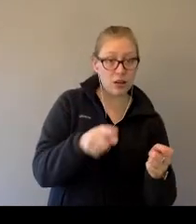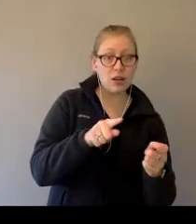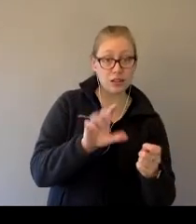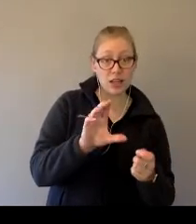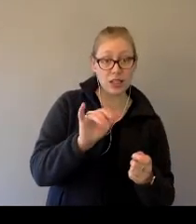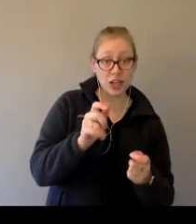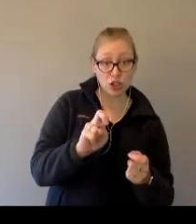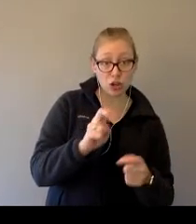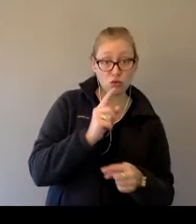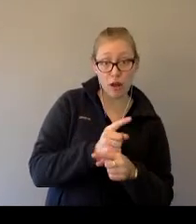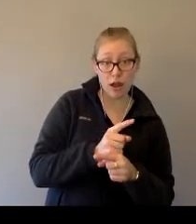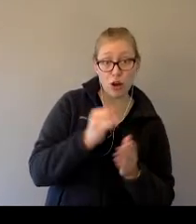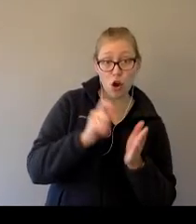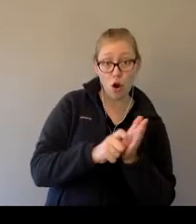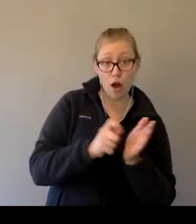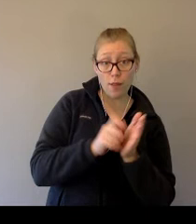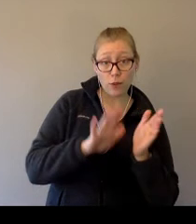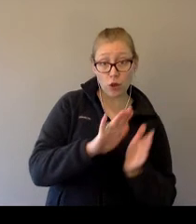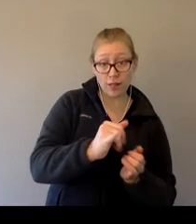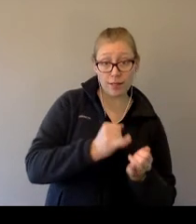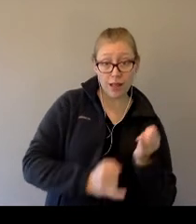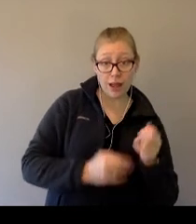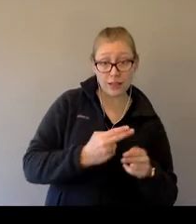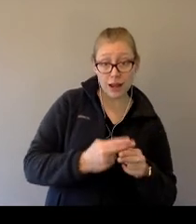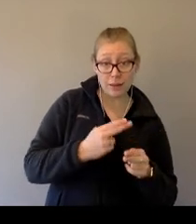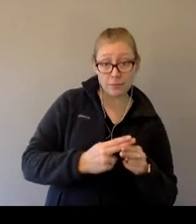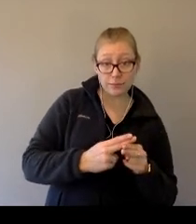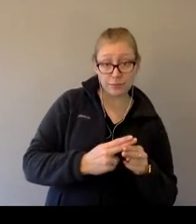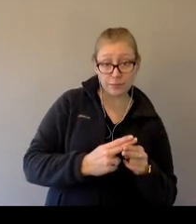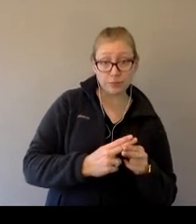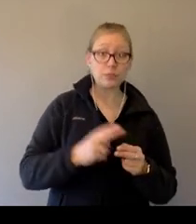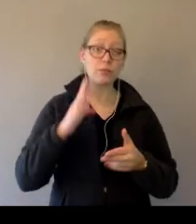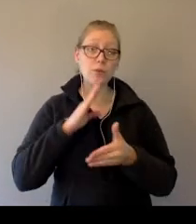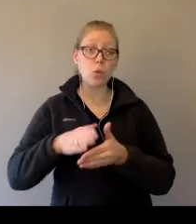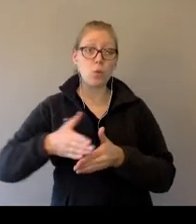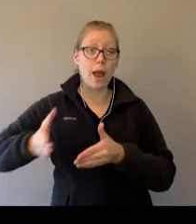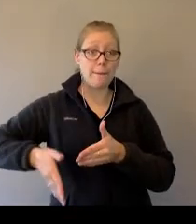inside my citation. I'm going to wrap up this counterclaim